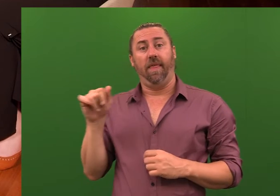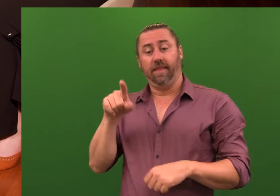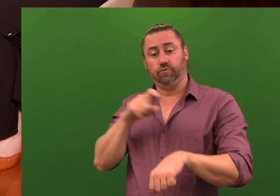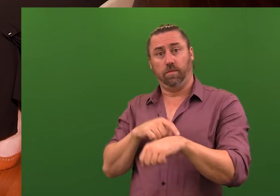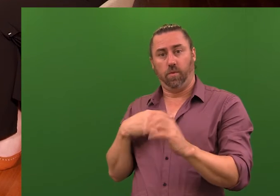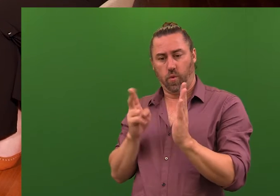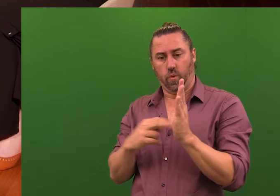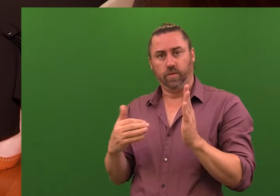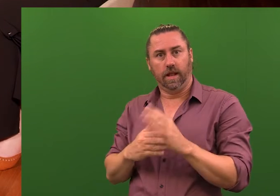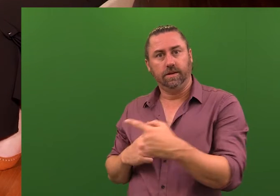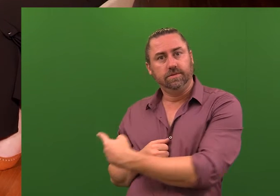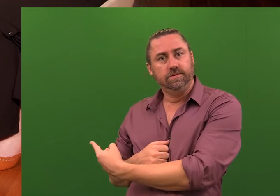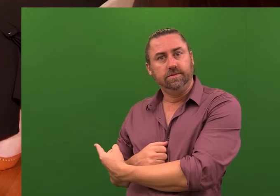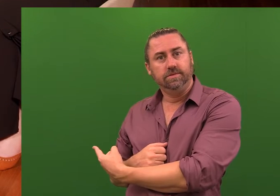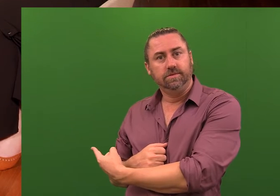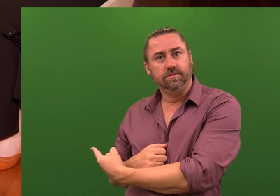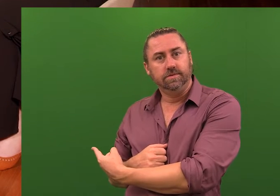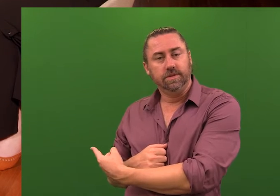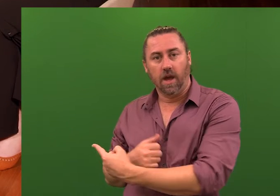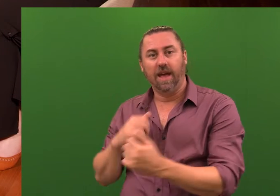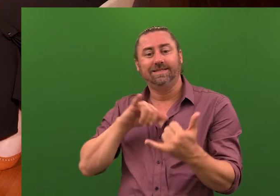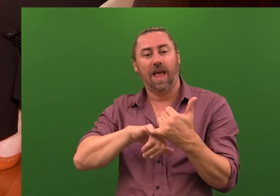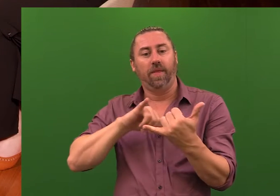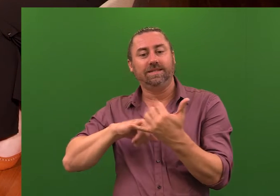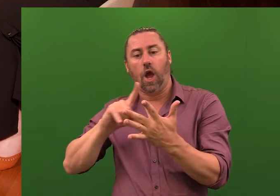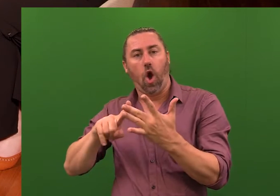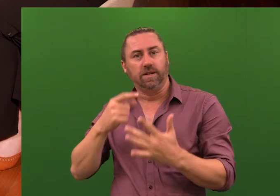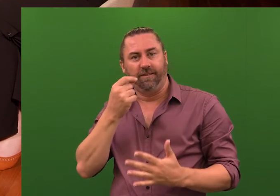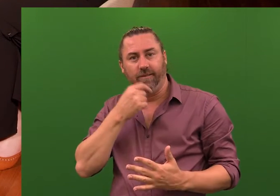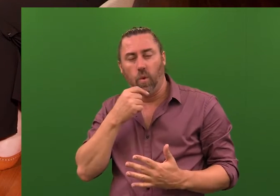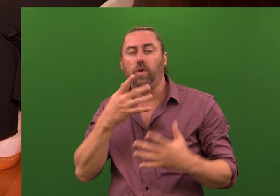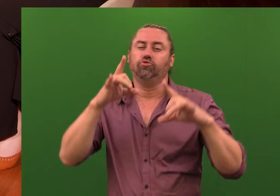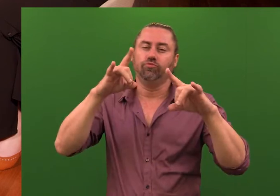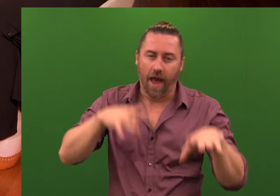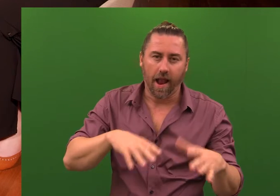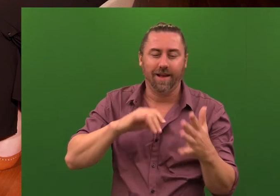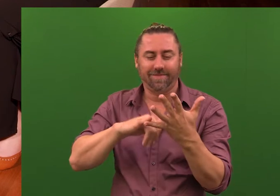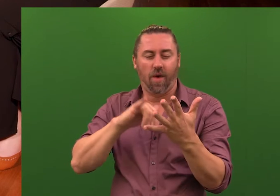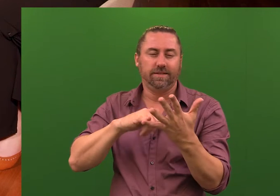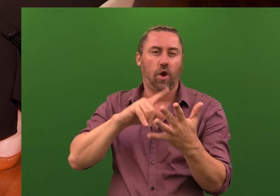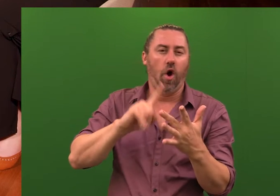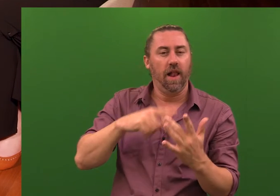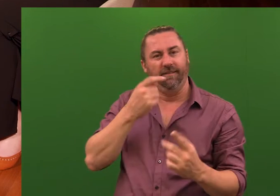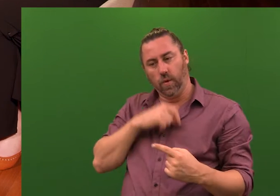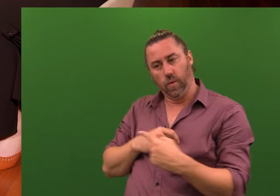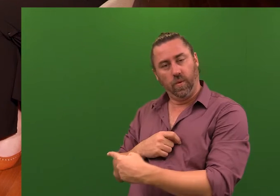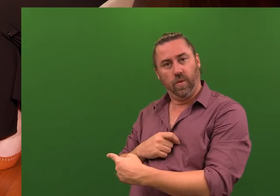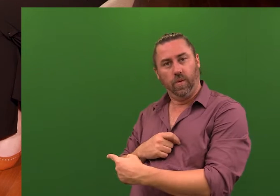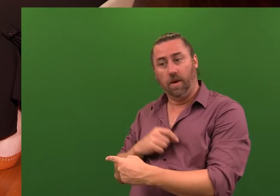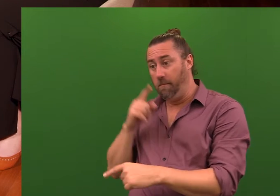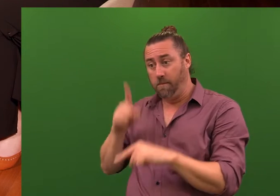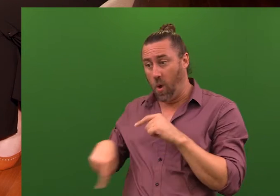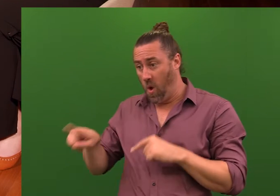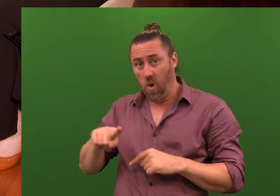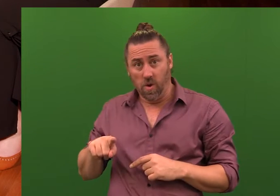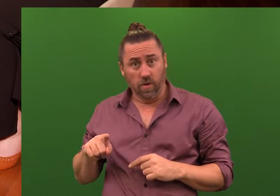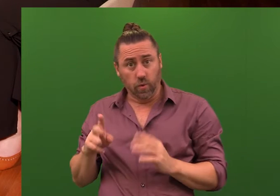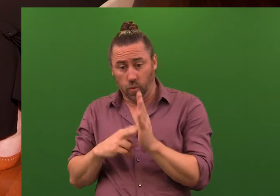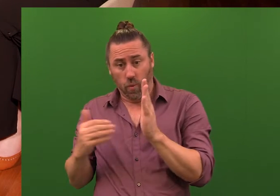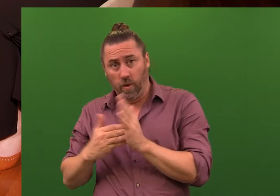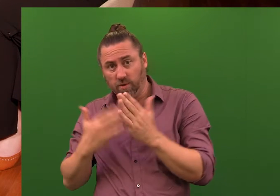your beautiful daughter Eden, and your mother Christine. What does it mean to share your artistic practice with